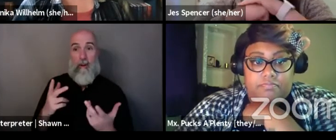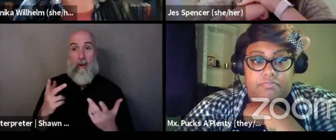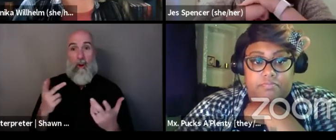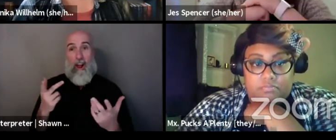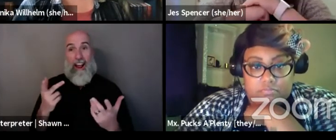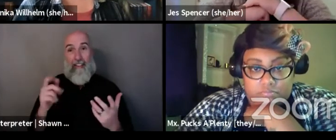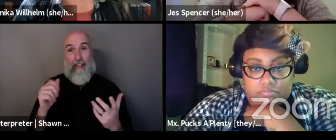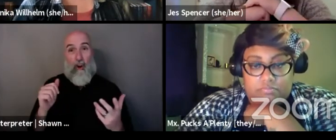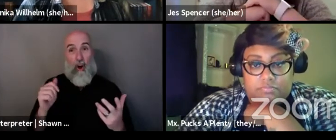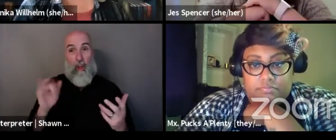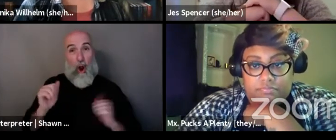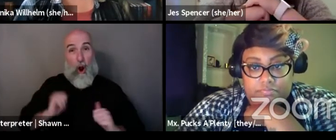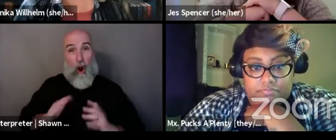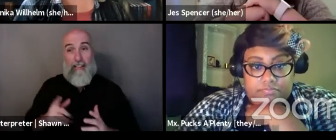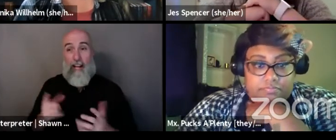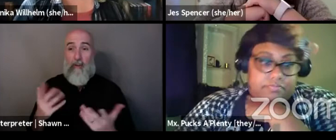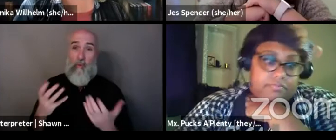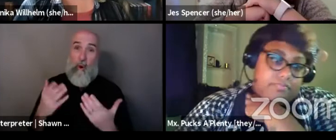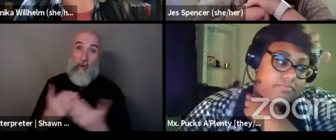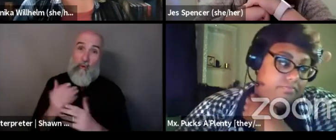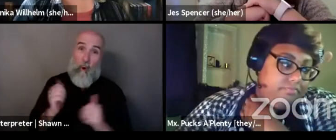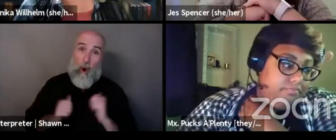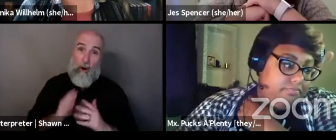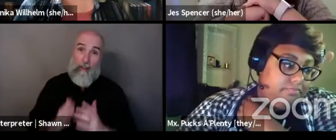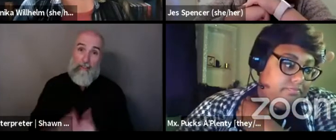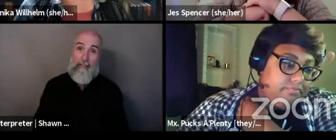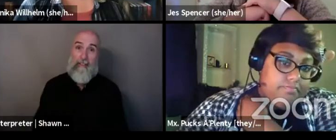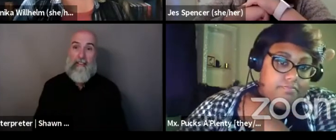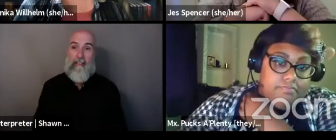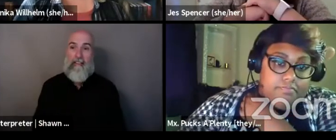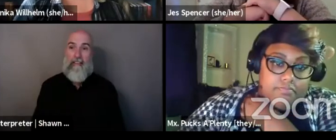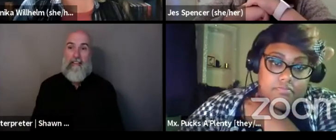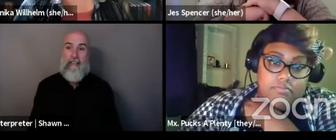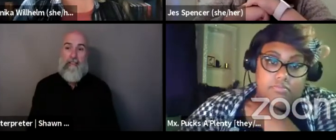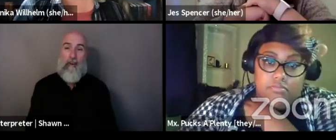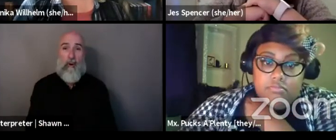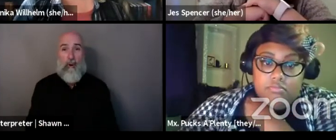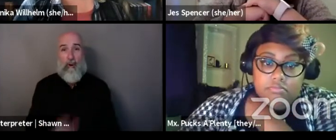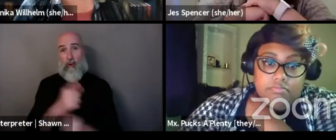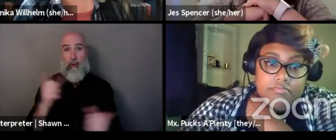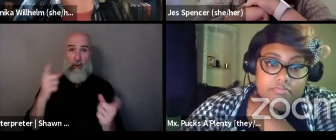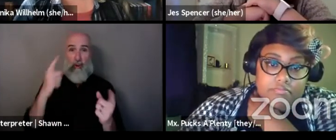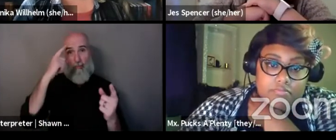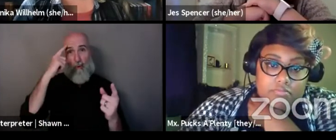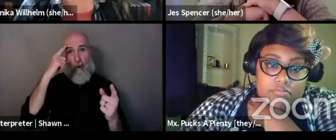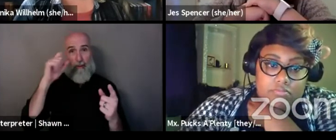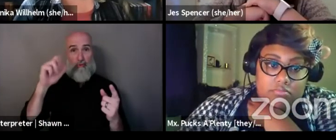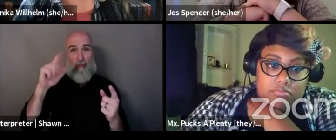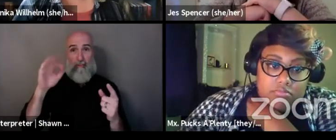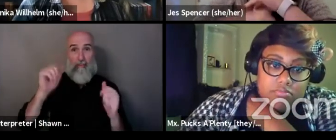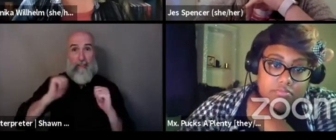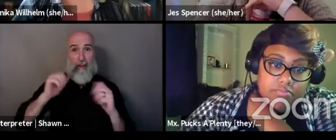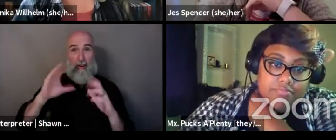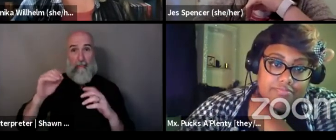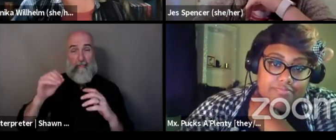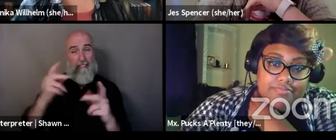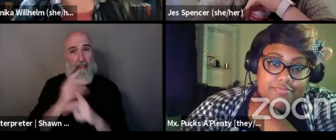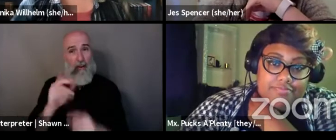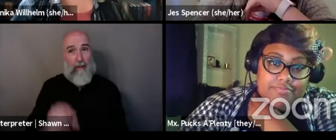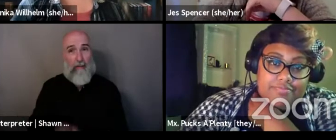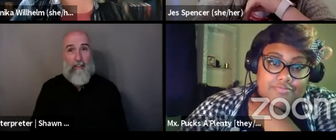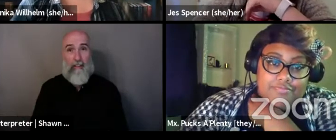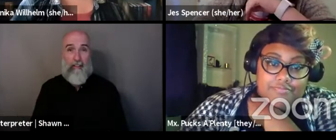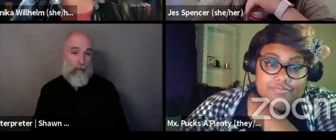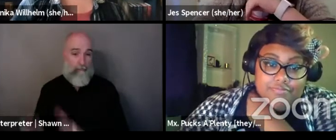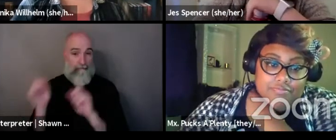from you. And don't you want new artists? So, like, you're the brain trust, theater companies, like, figure it out. All right,